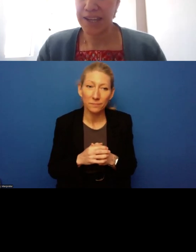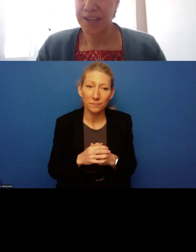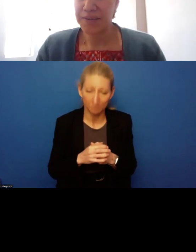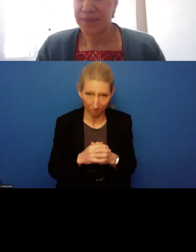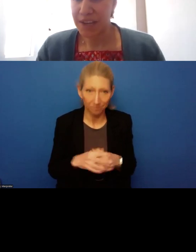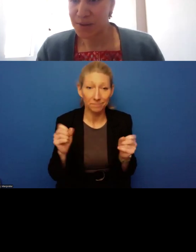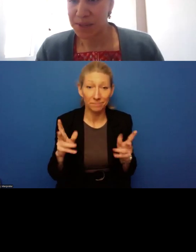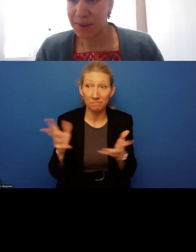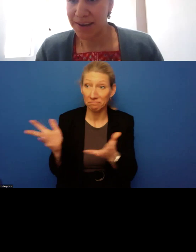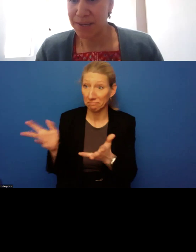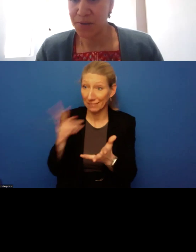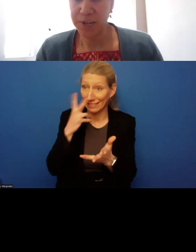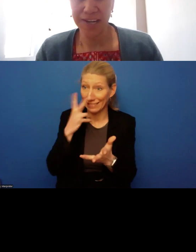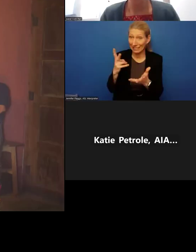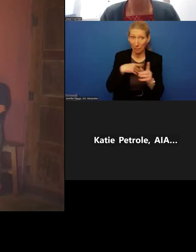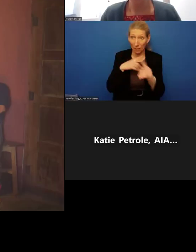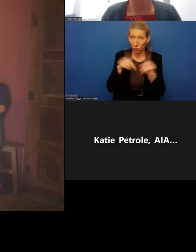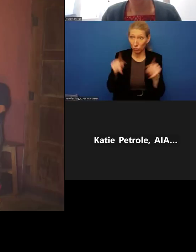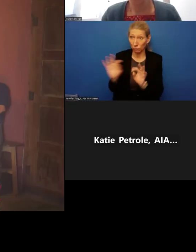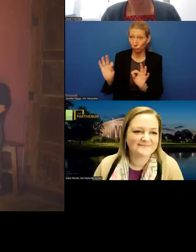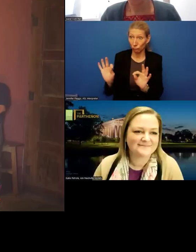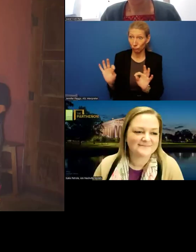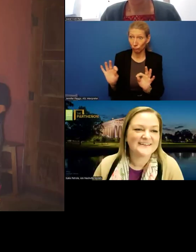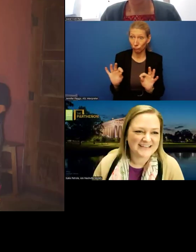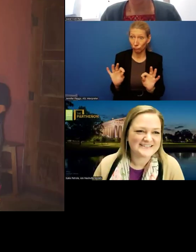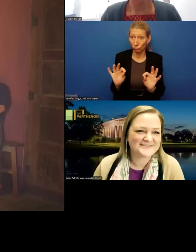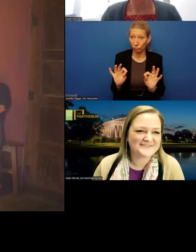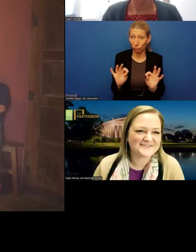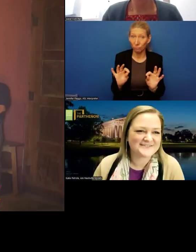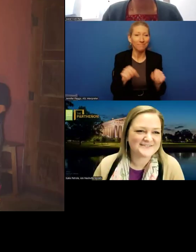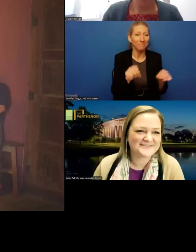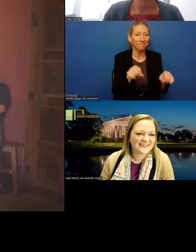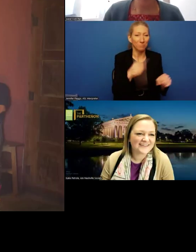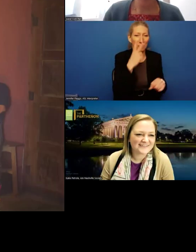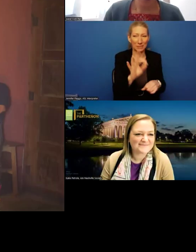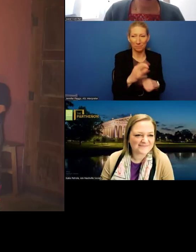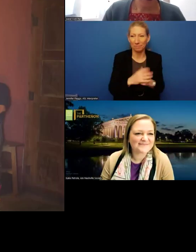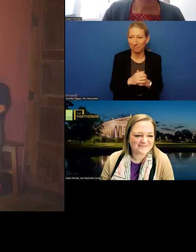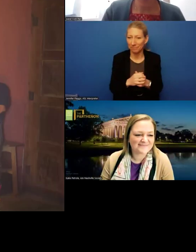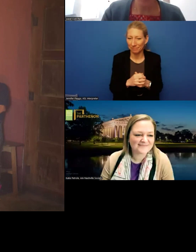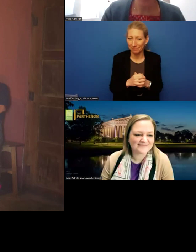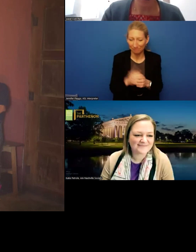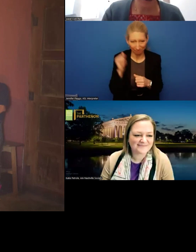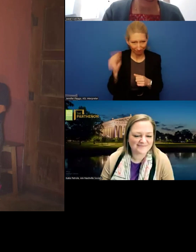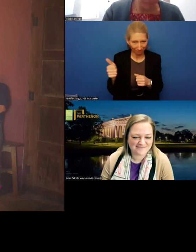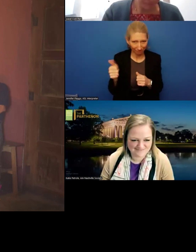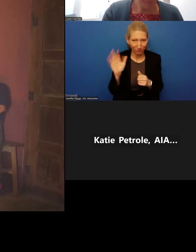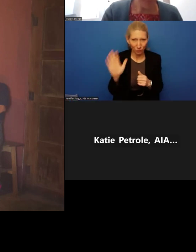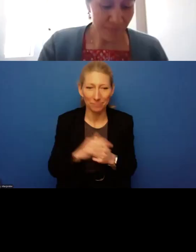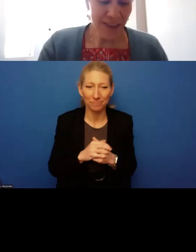Okay, can you see my screen? Yes, we can see it. Okay,